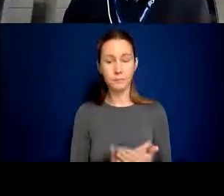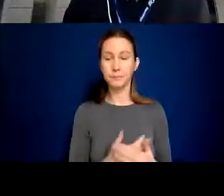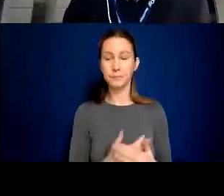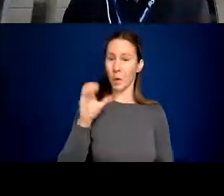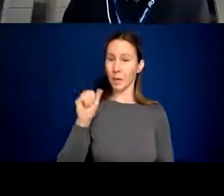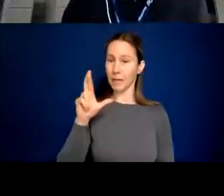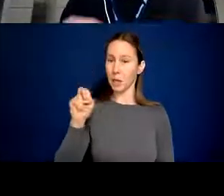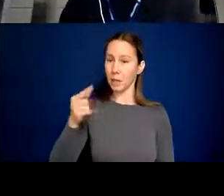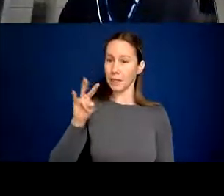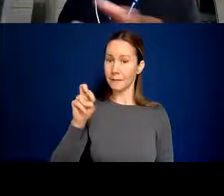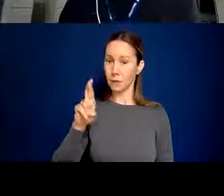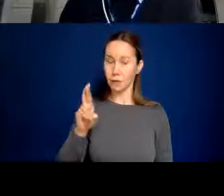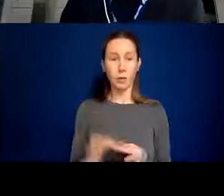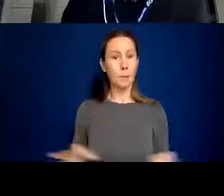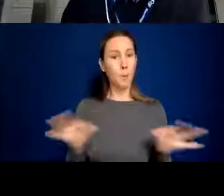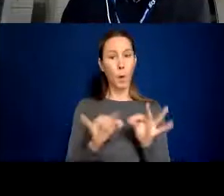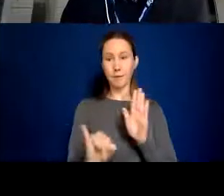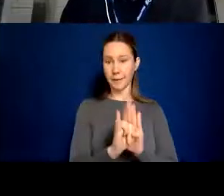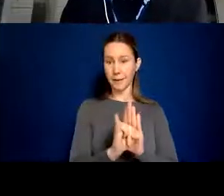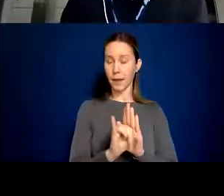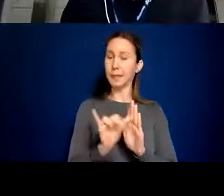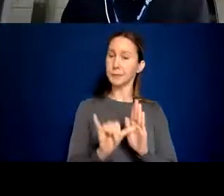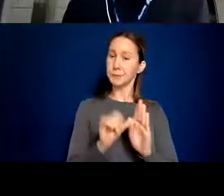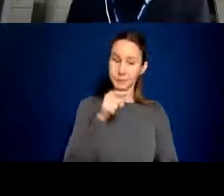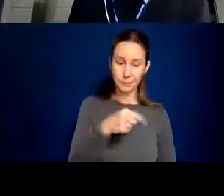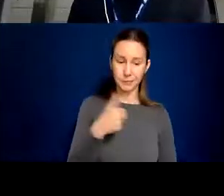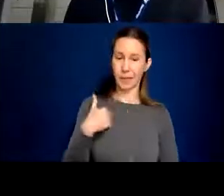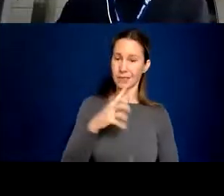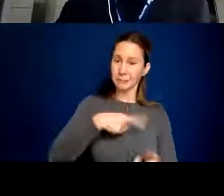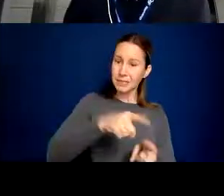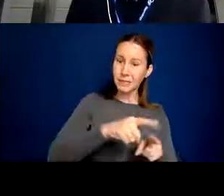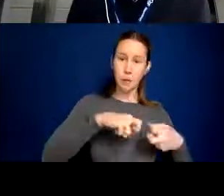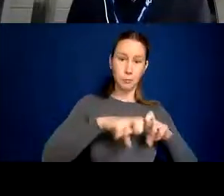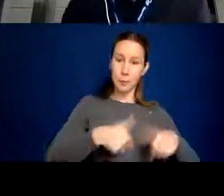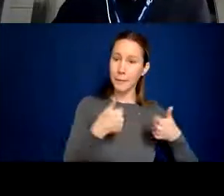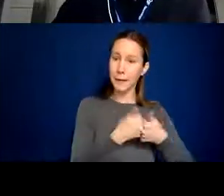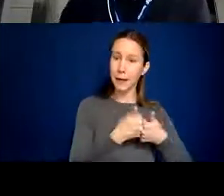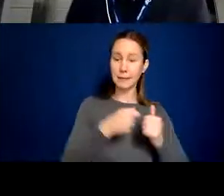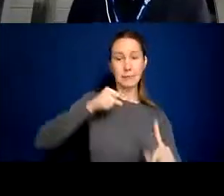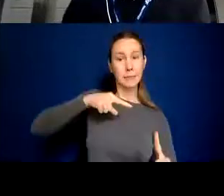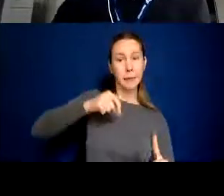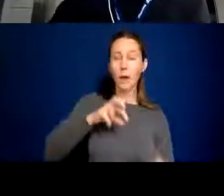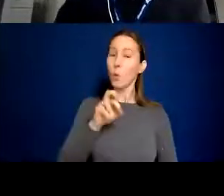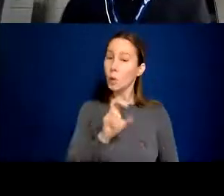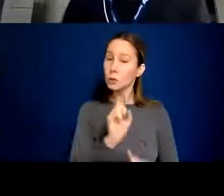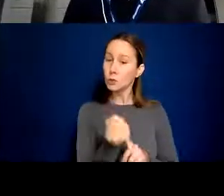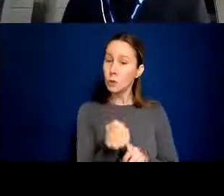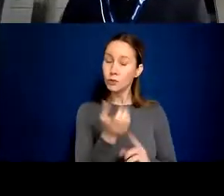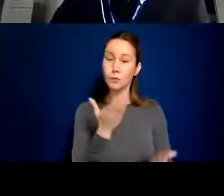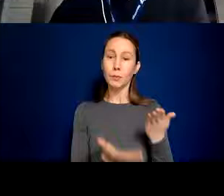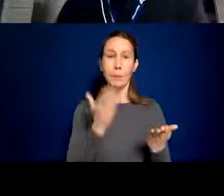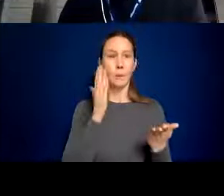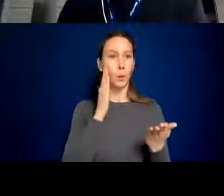caregiver, you want to identify, so you say here, specific problematic stimuli or situations that may elicit